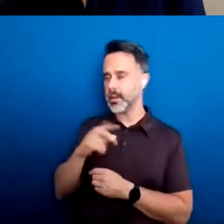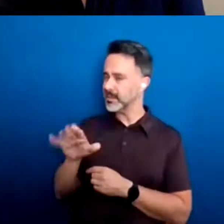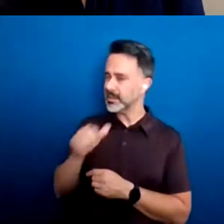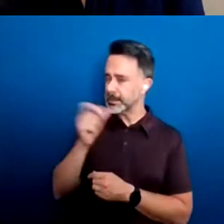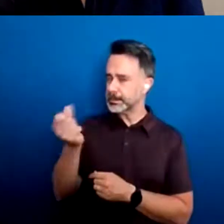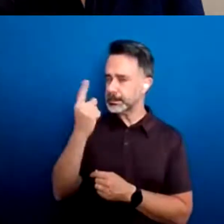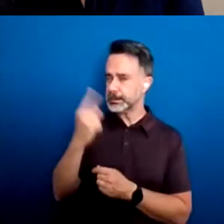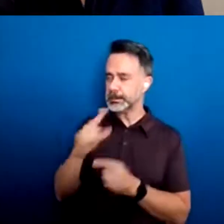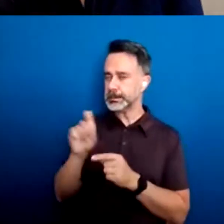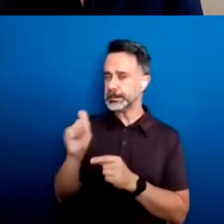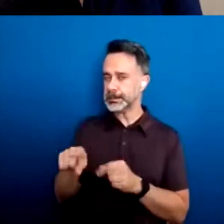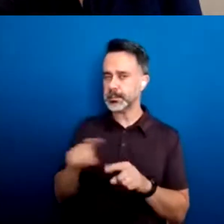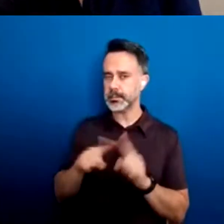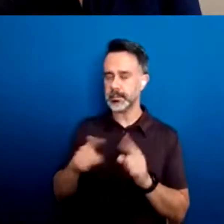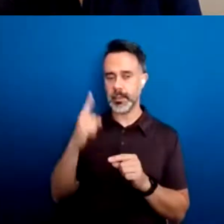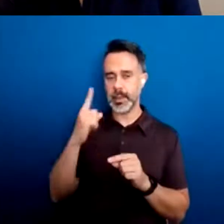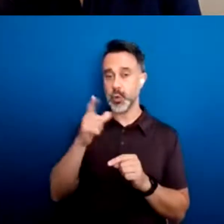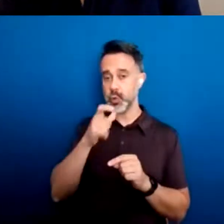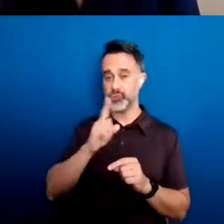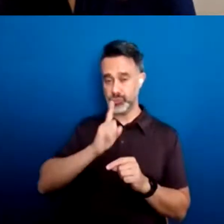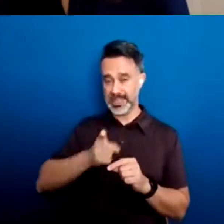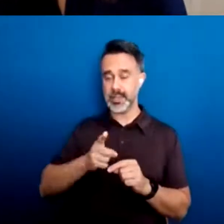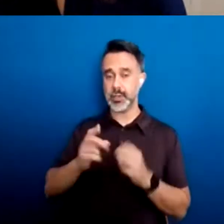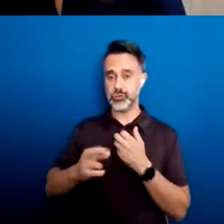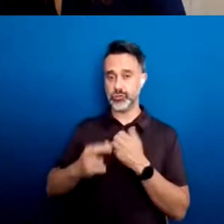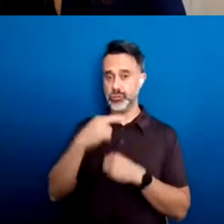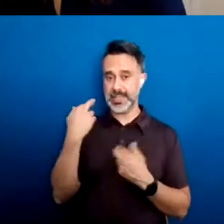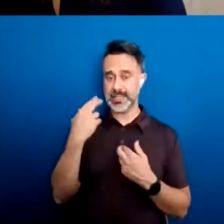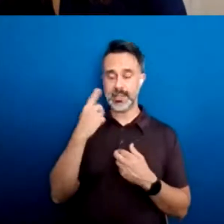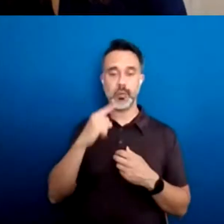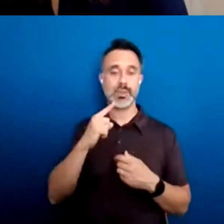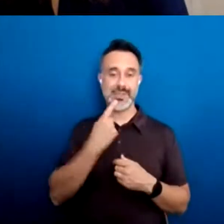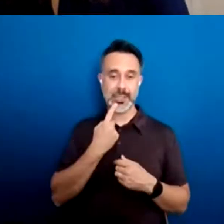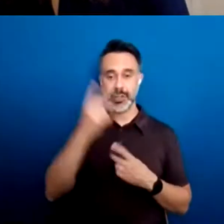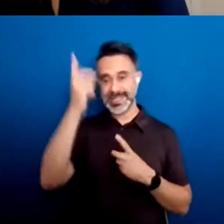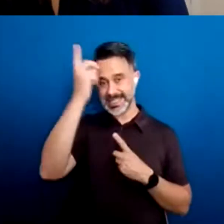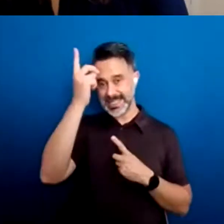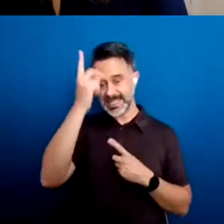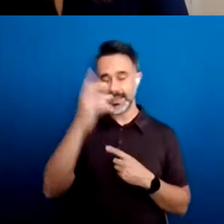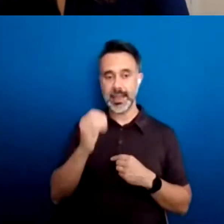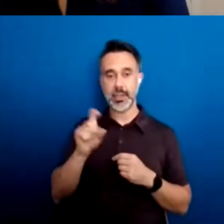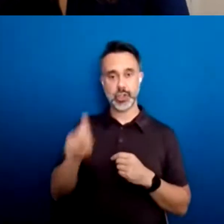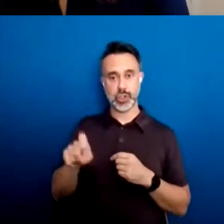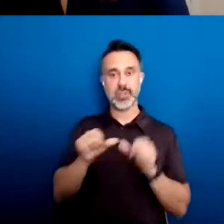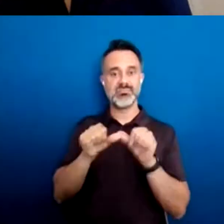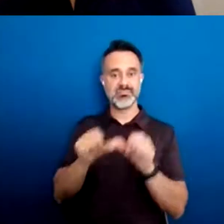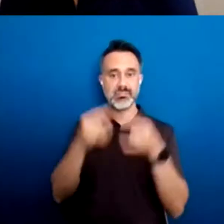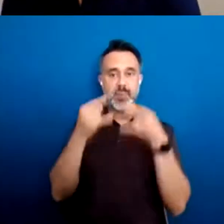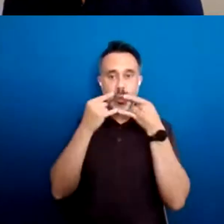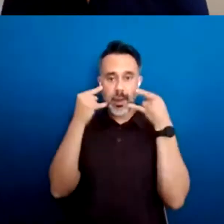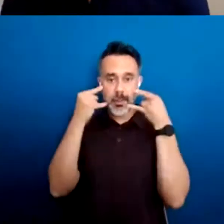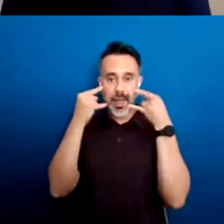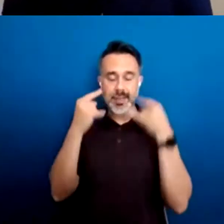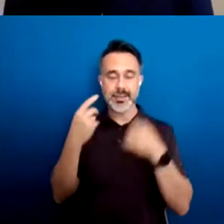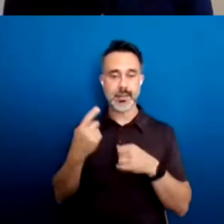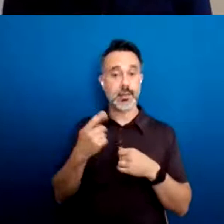at risk for more severe disease and who probably should continue to wear masks are